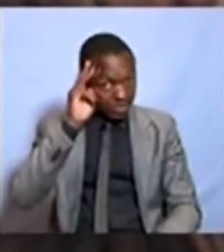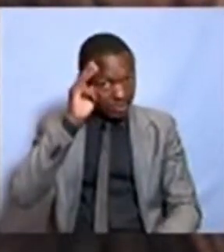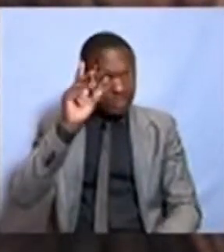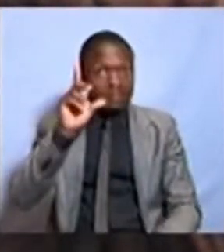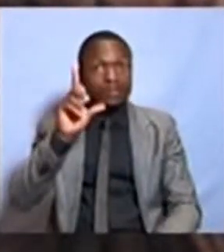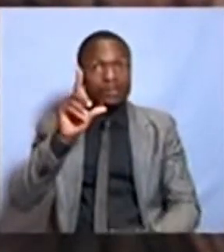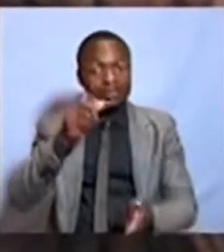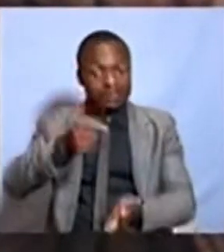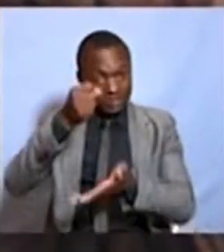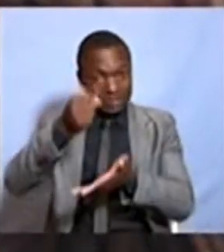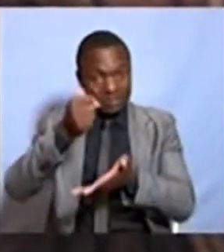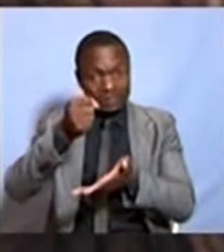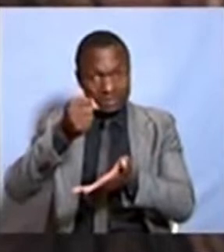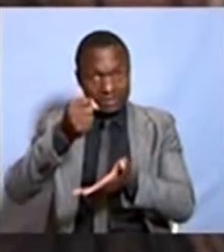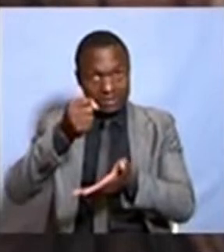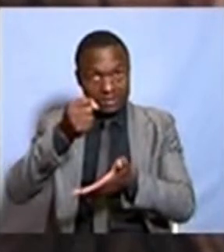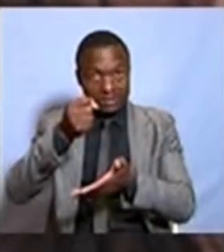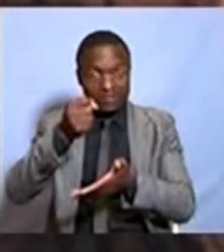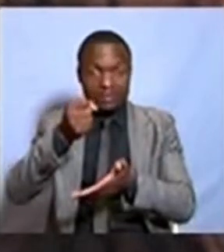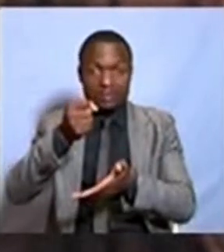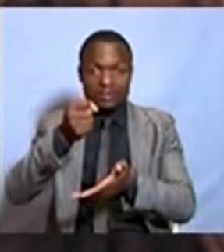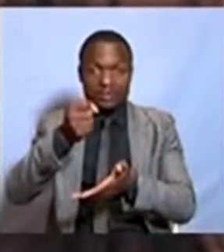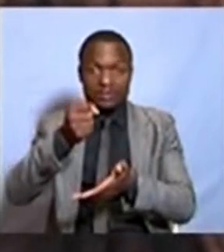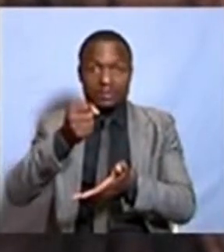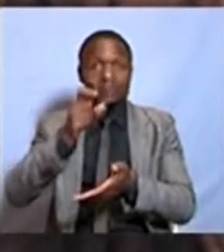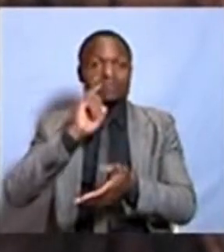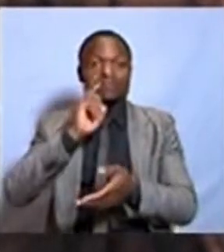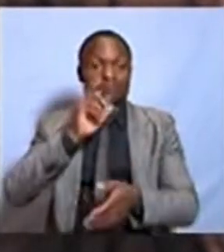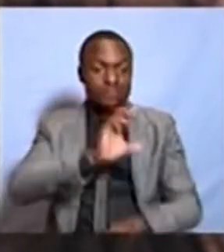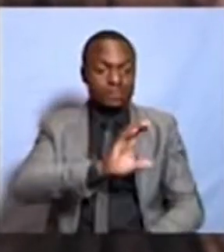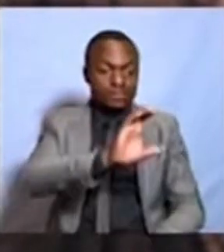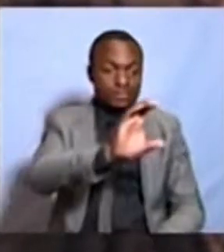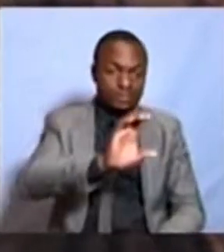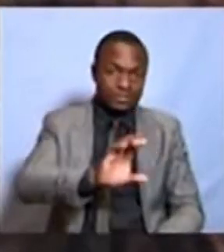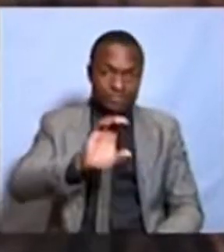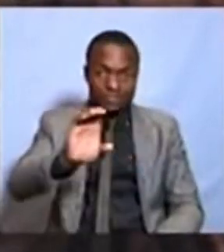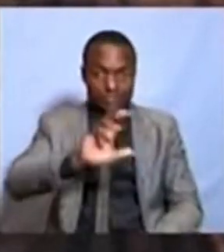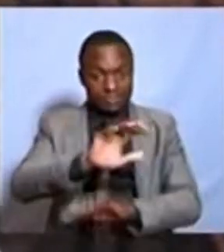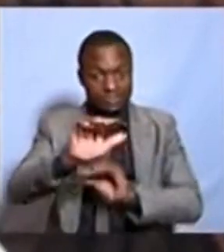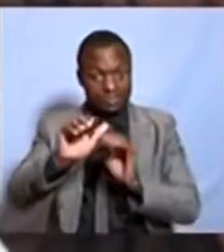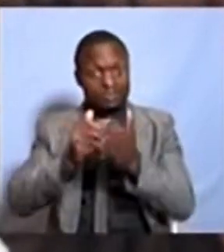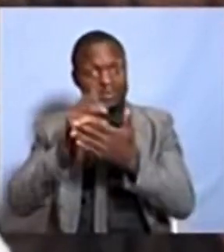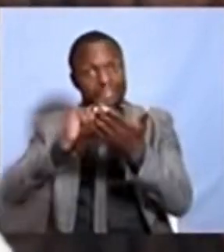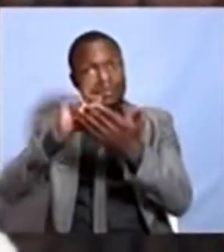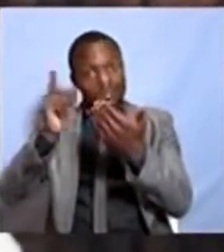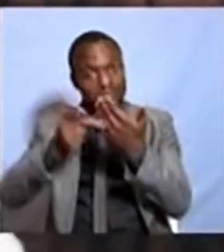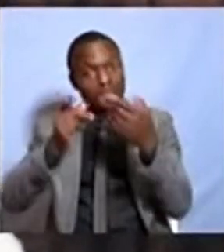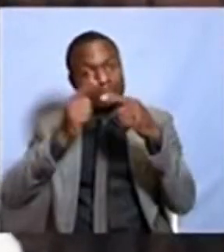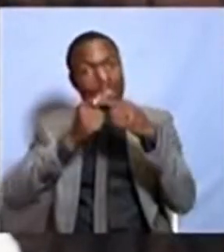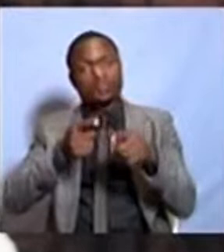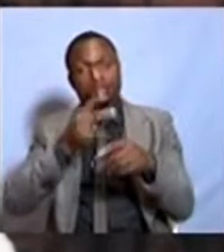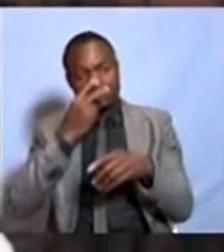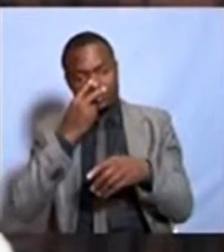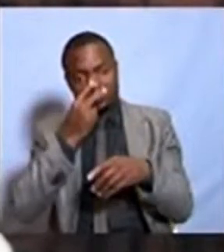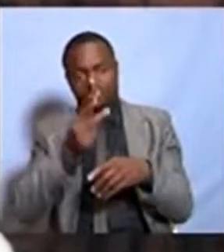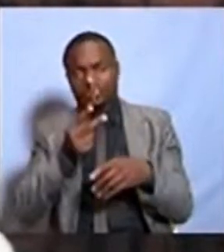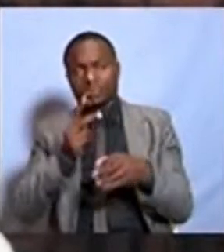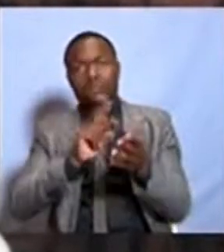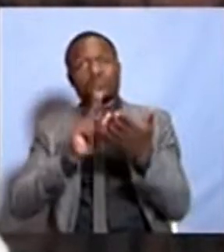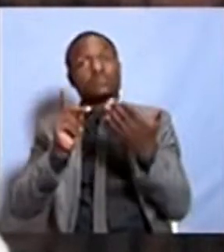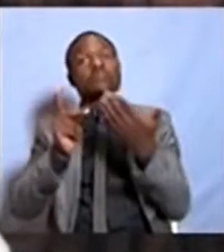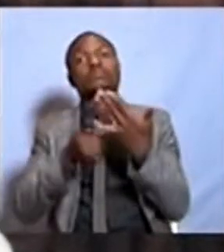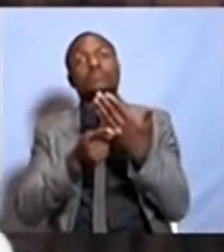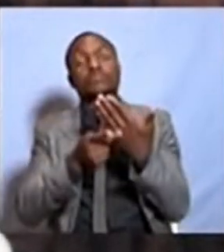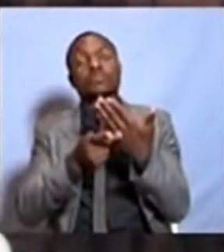to be distributed to all these programs. But when you look at the programs, they're talking of